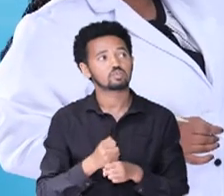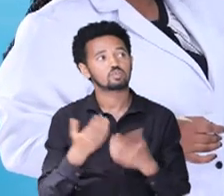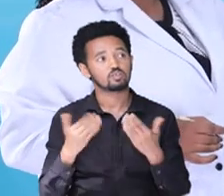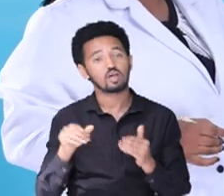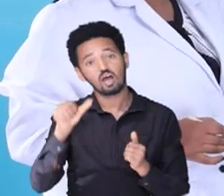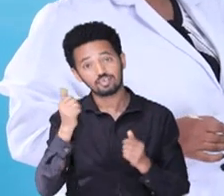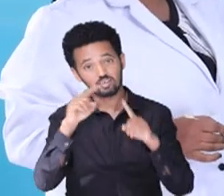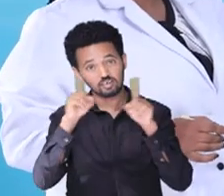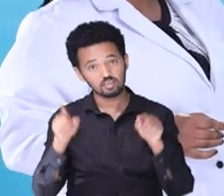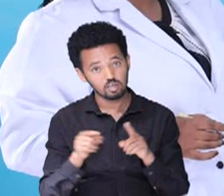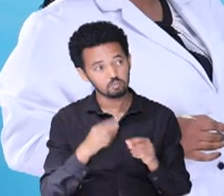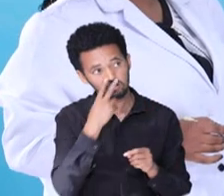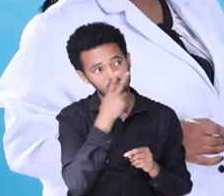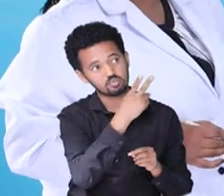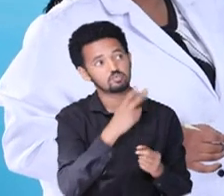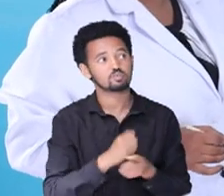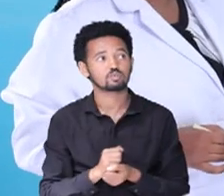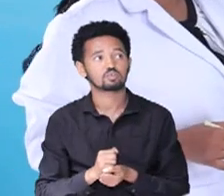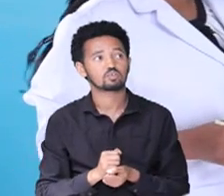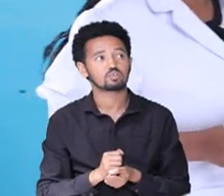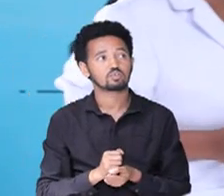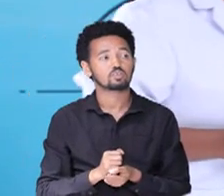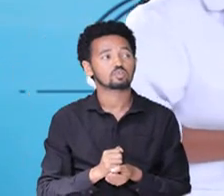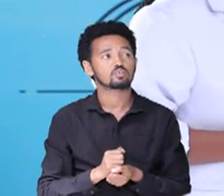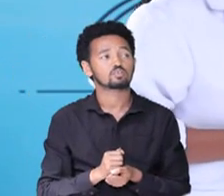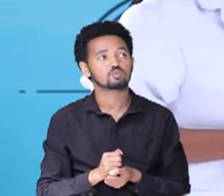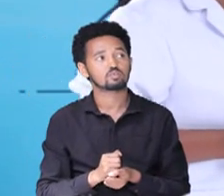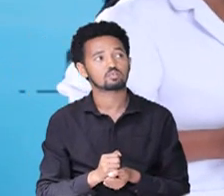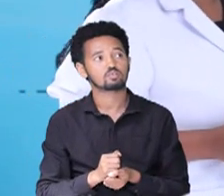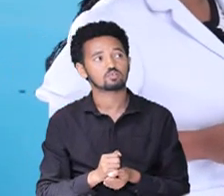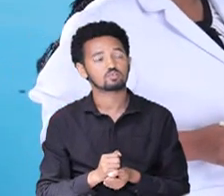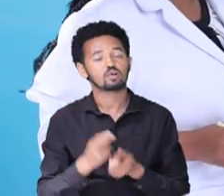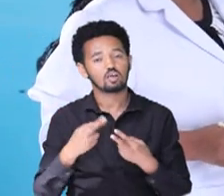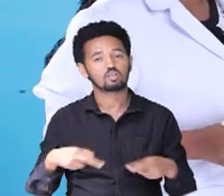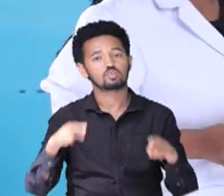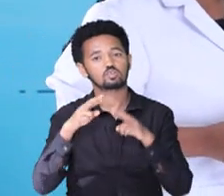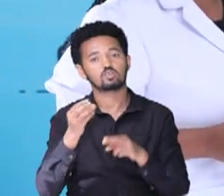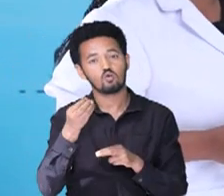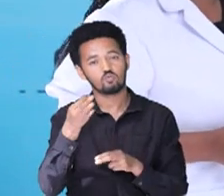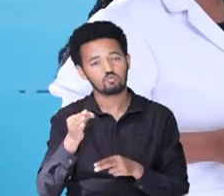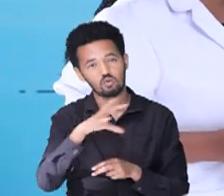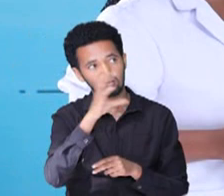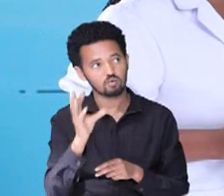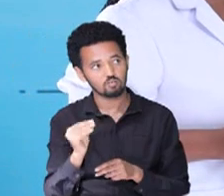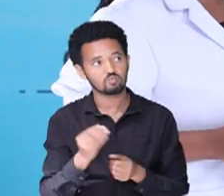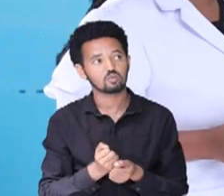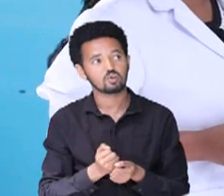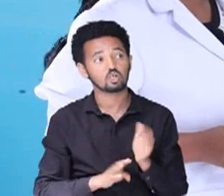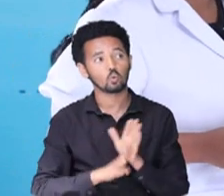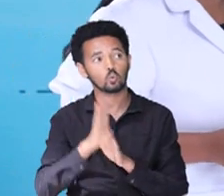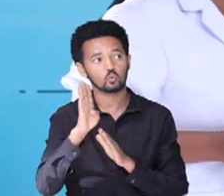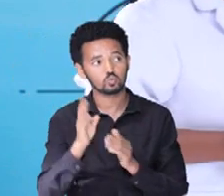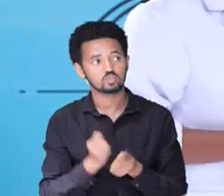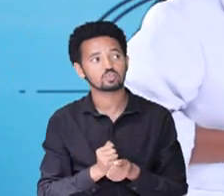According to regions of Africa, when you see crude birth rate of Western Africa and Eastern